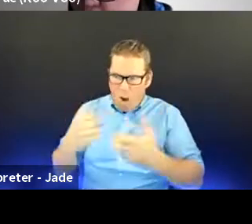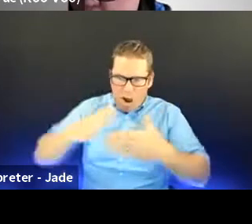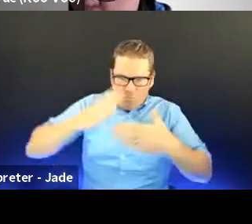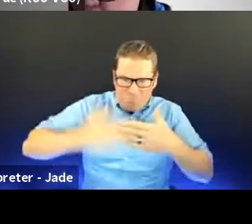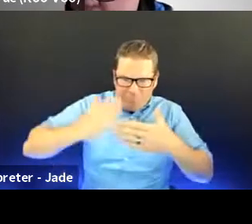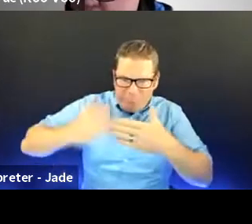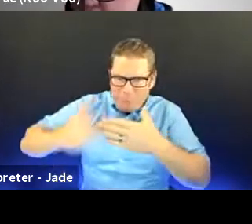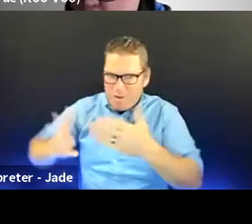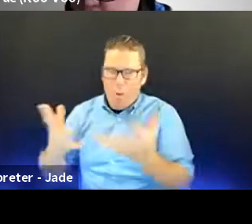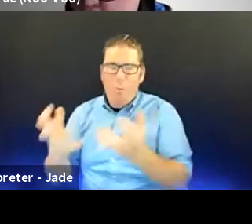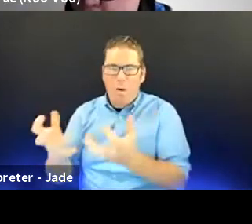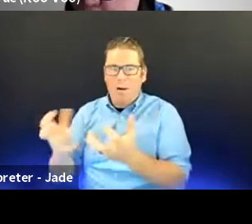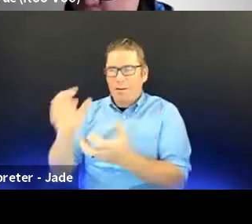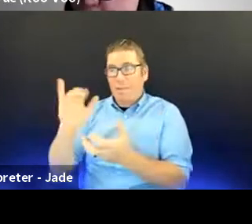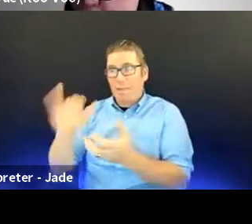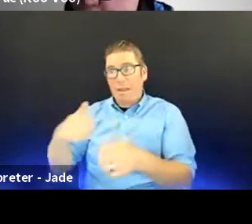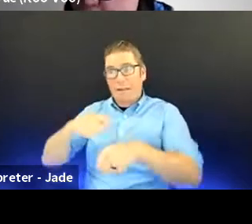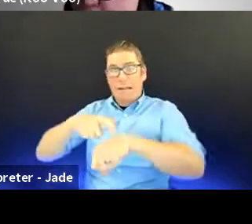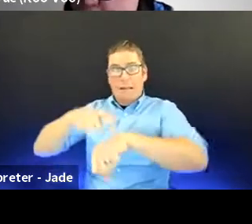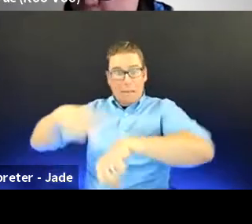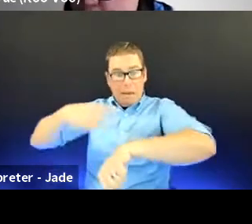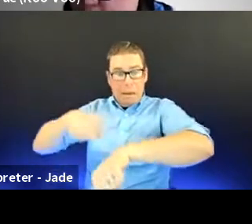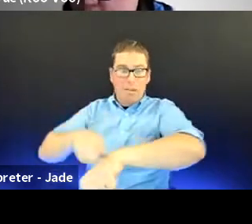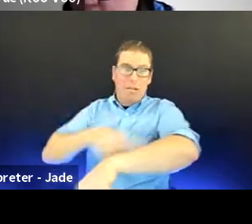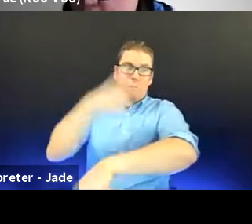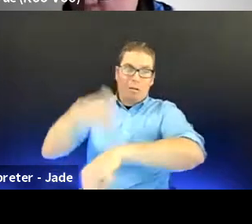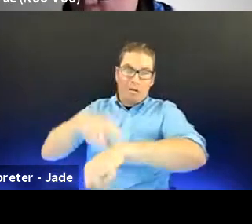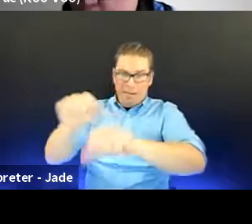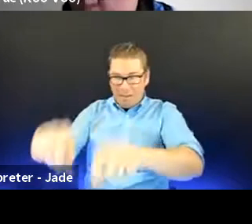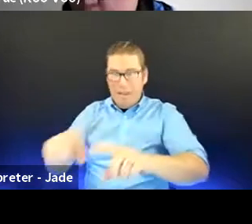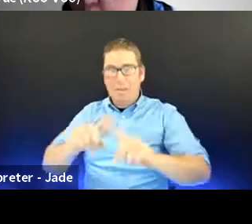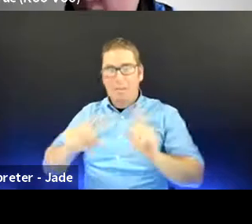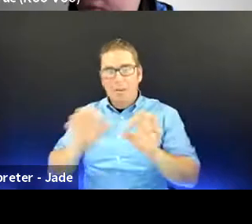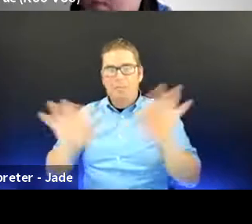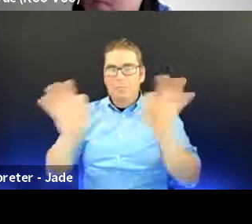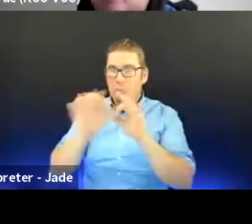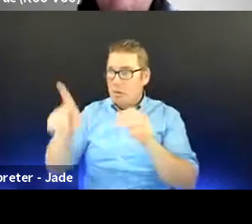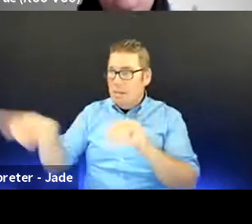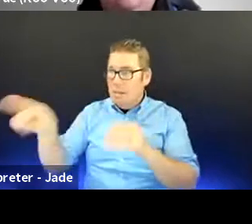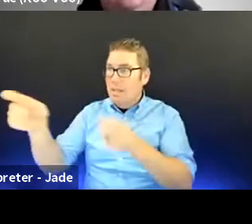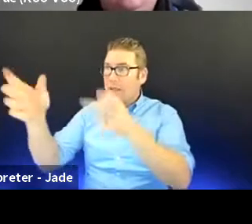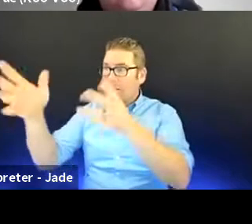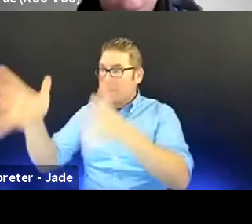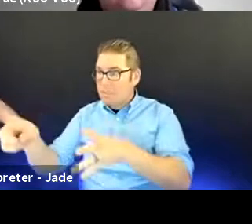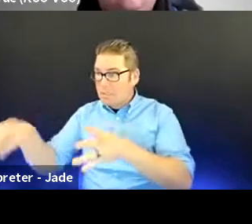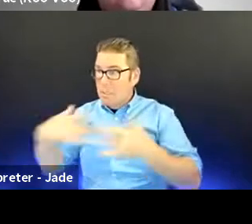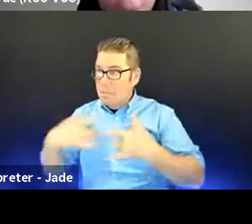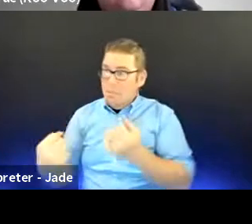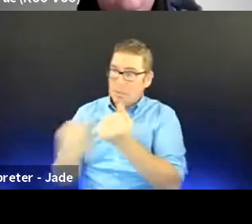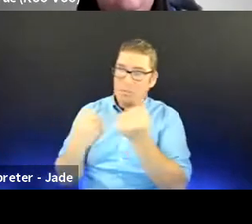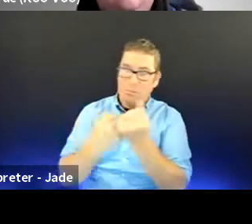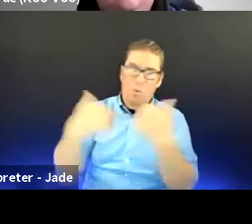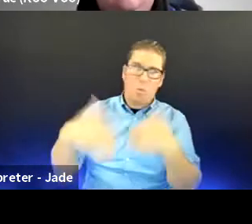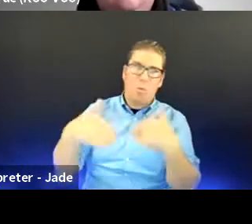of persistence and learning from senior faculty or supportive administrators where those exist, those can be very valuable